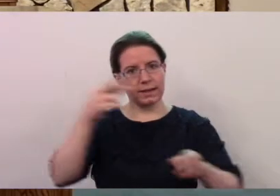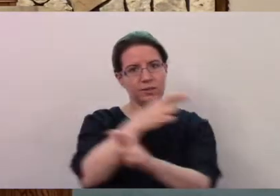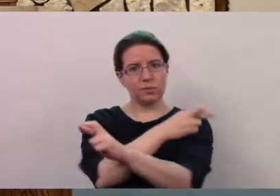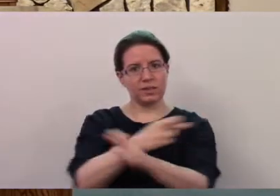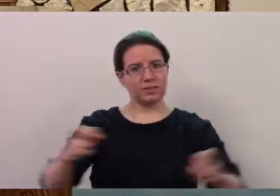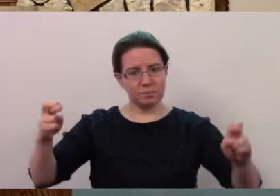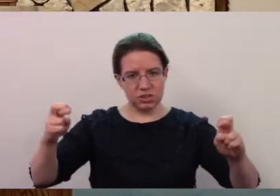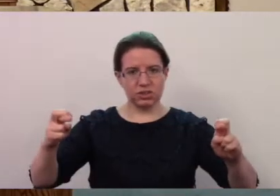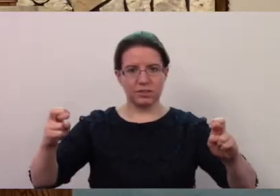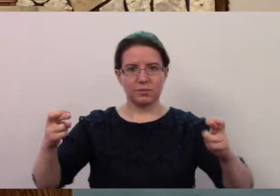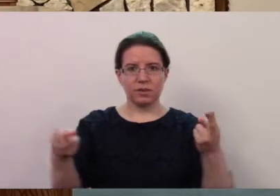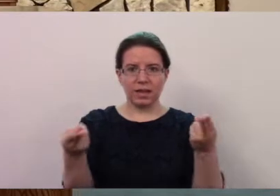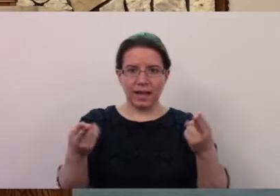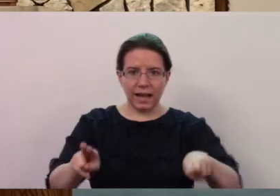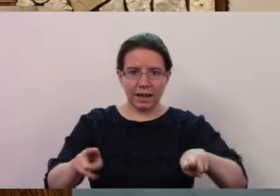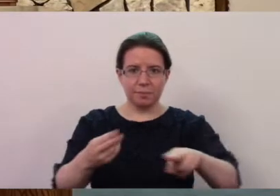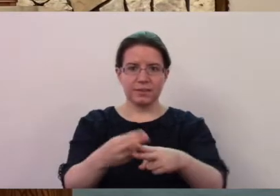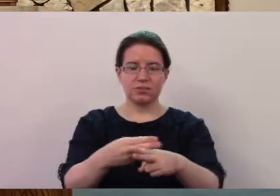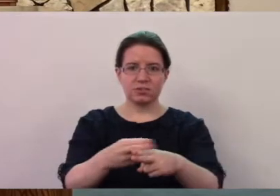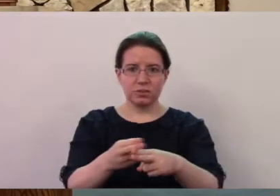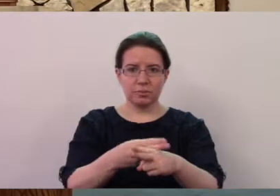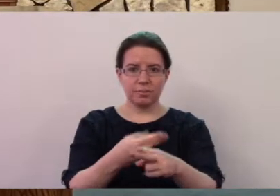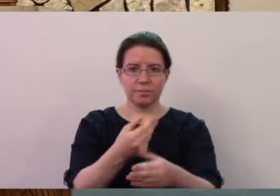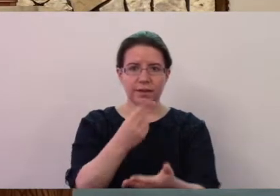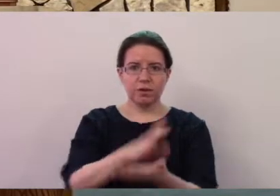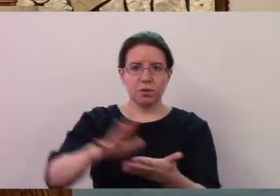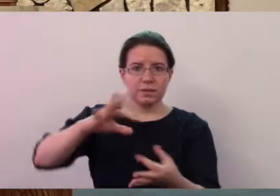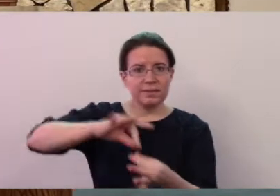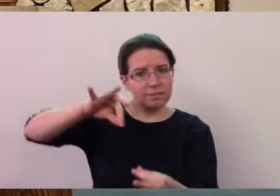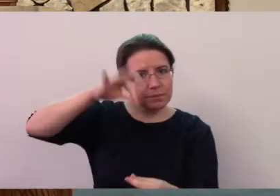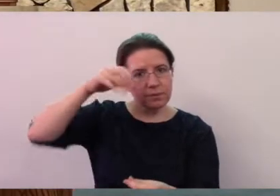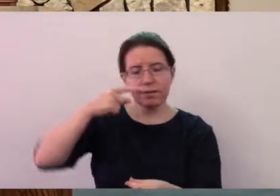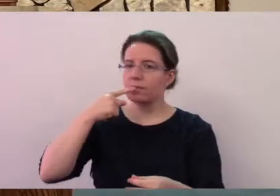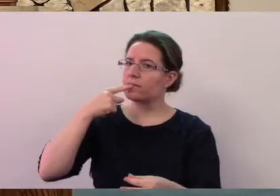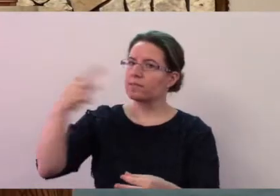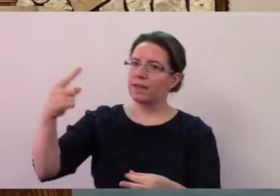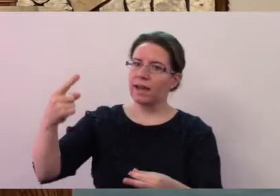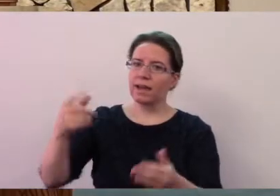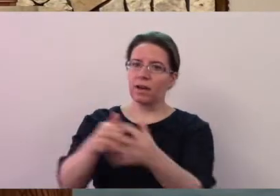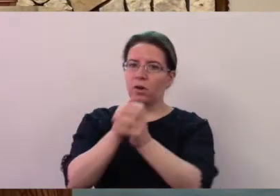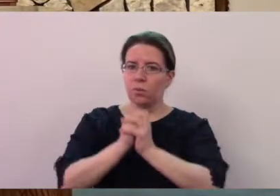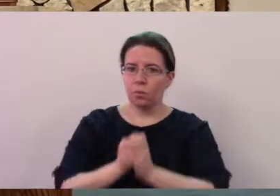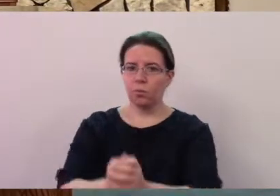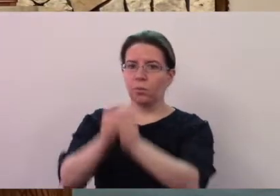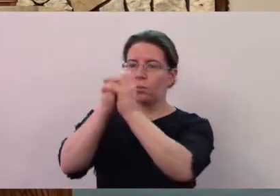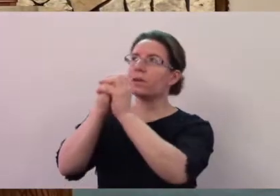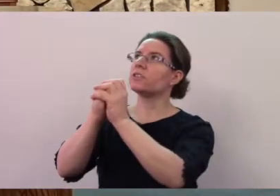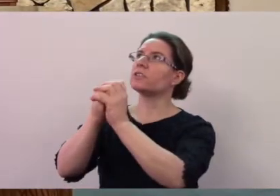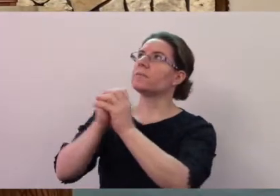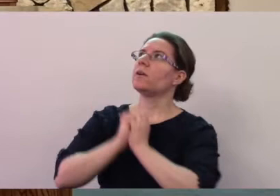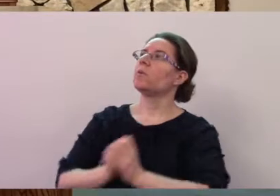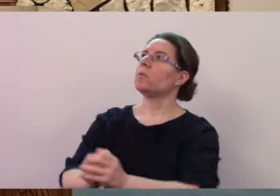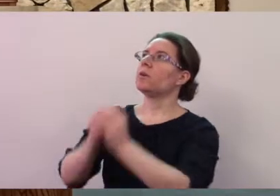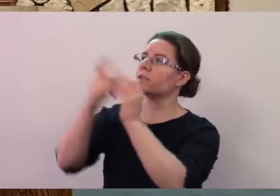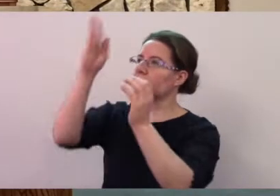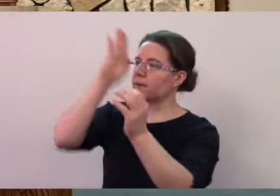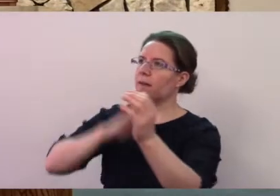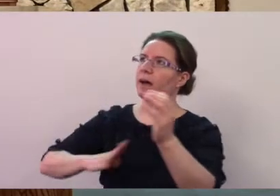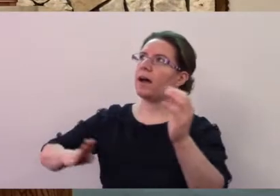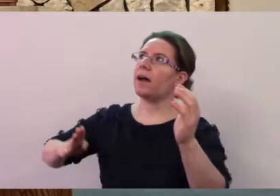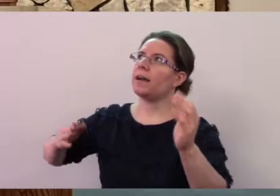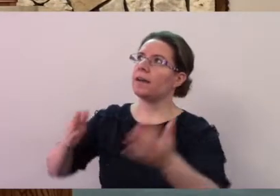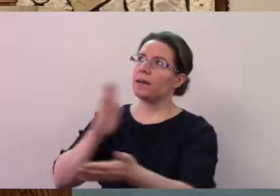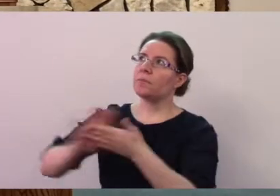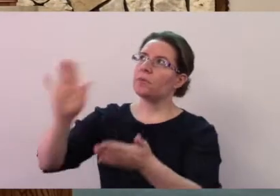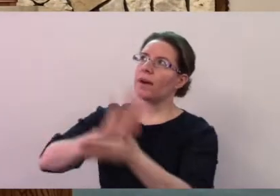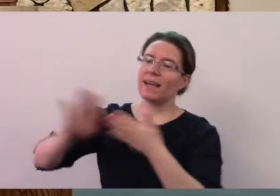Ghost said to worship and praise Him through it. Worship Him and praise Him through it. Worship